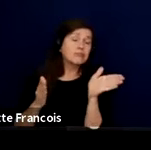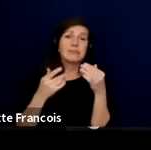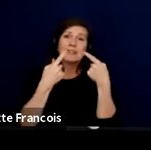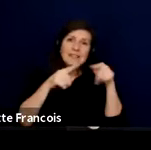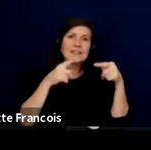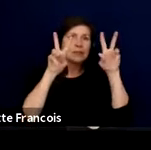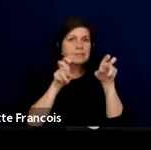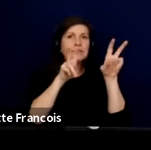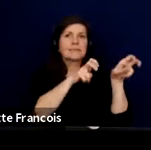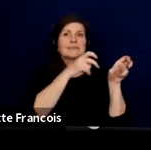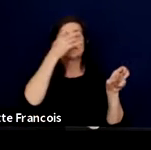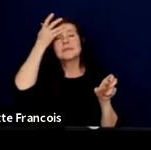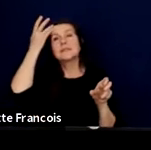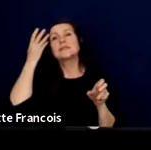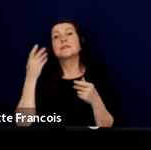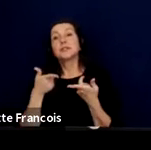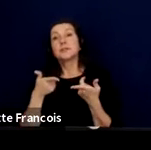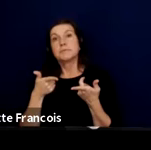to adapt these strategies in